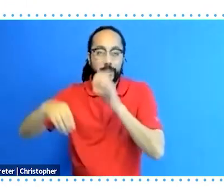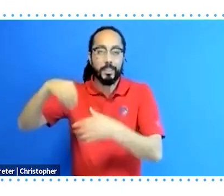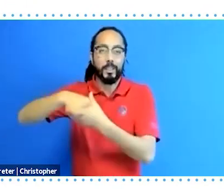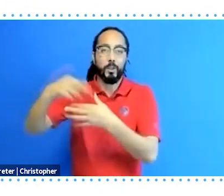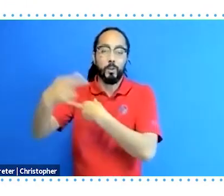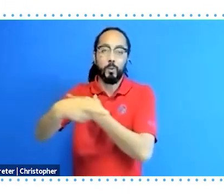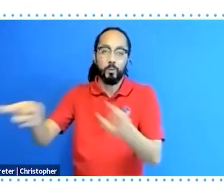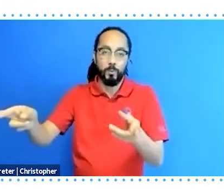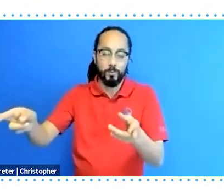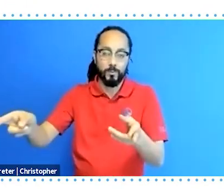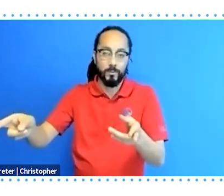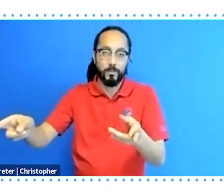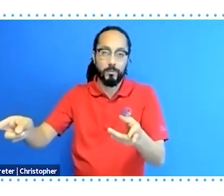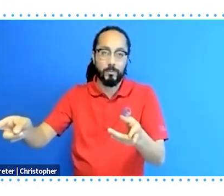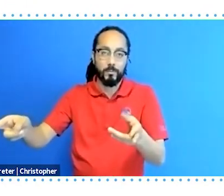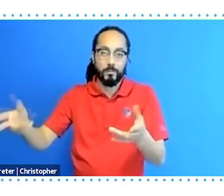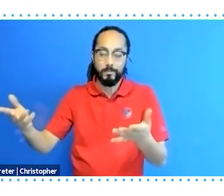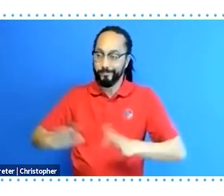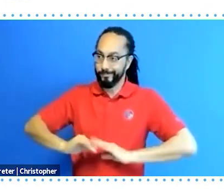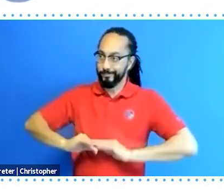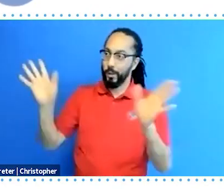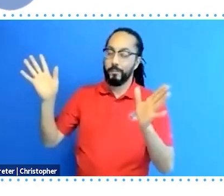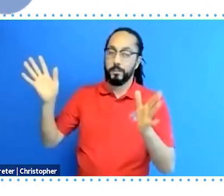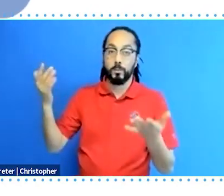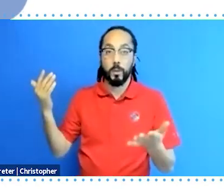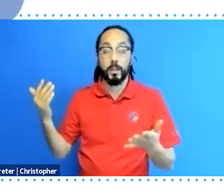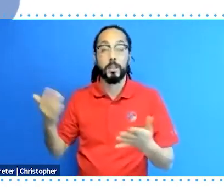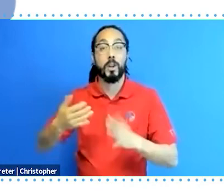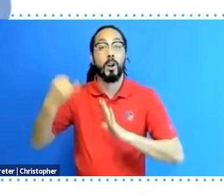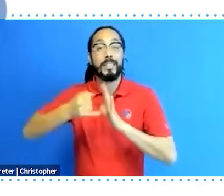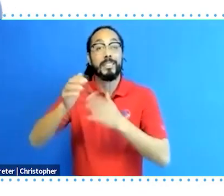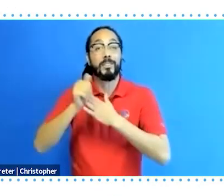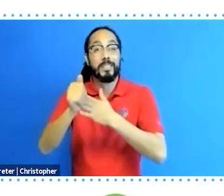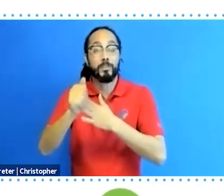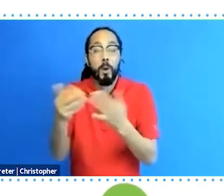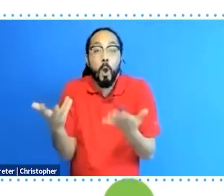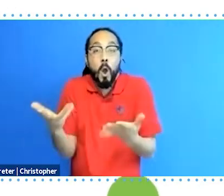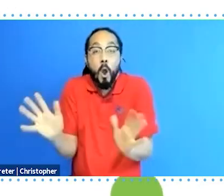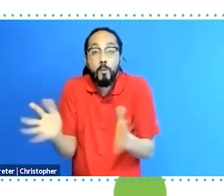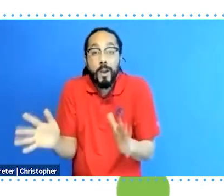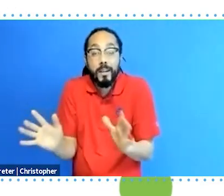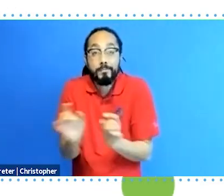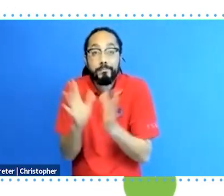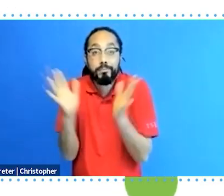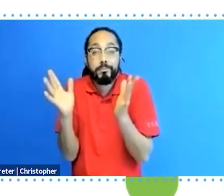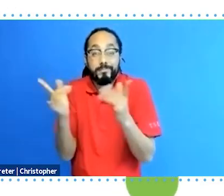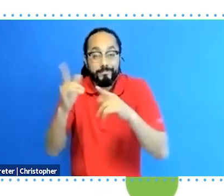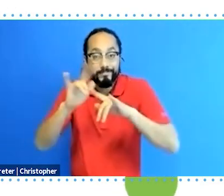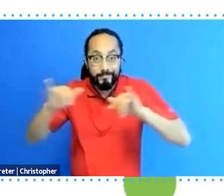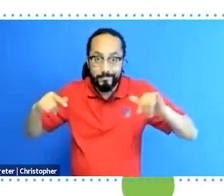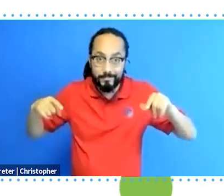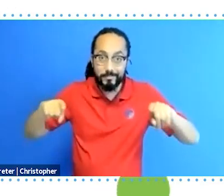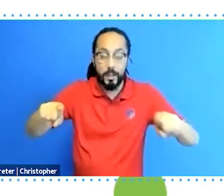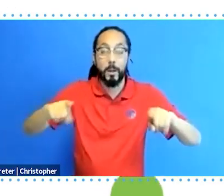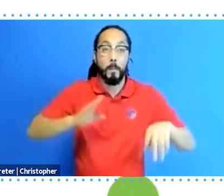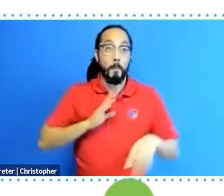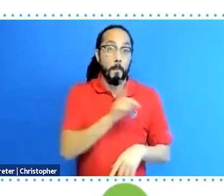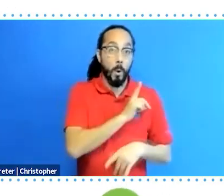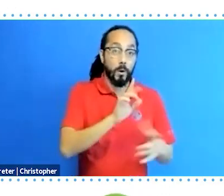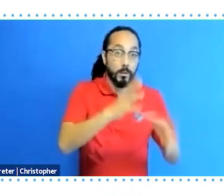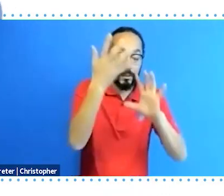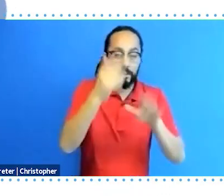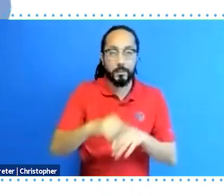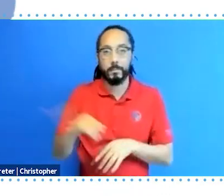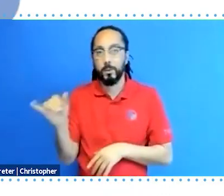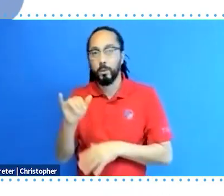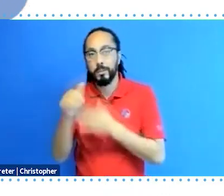and executive leadership that's also been in crisis in a lot of ways simultaneously as the kind of we've seen all these board crises. It's been a